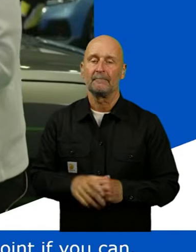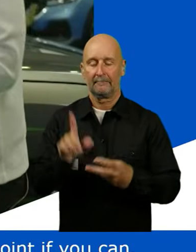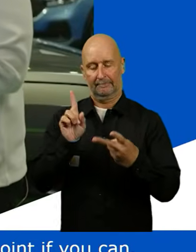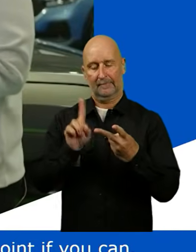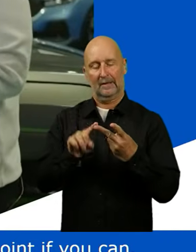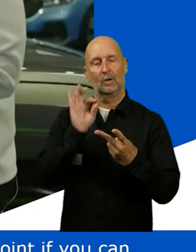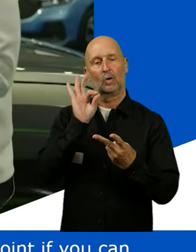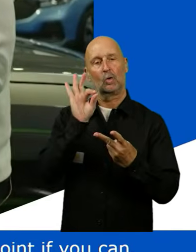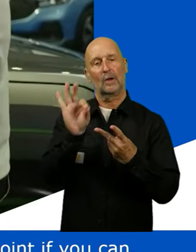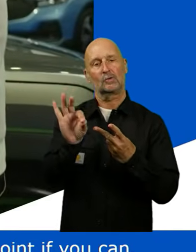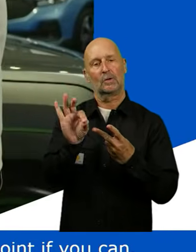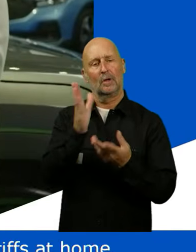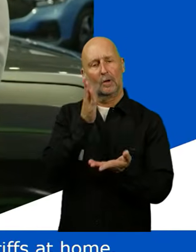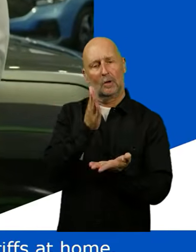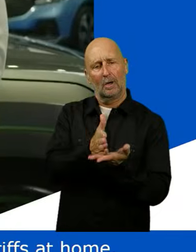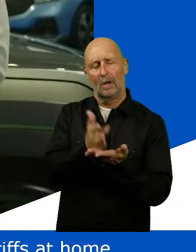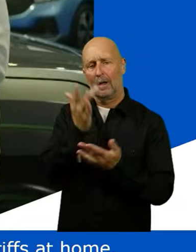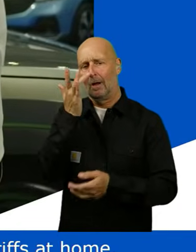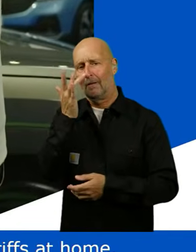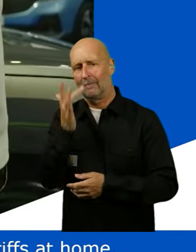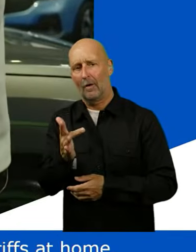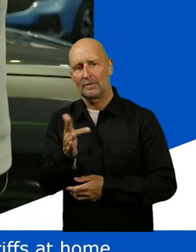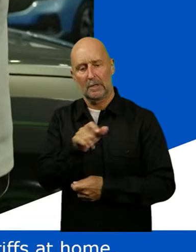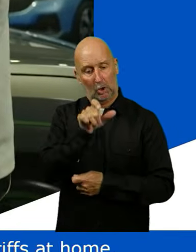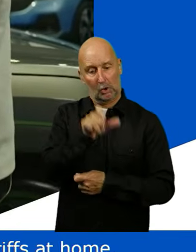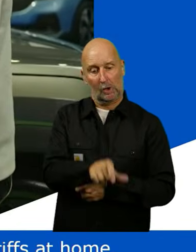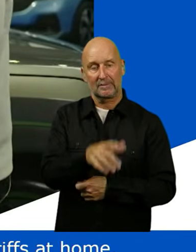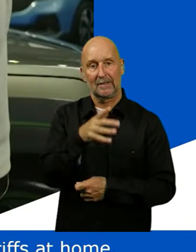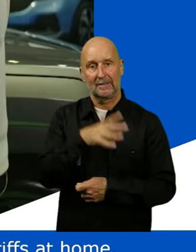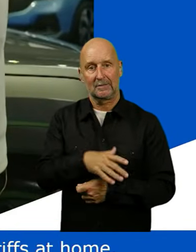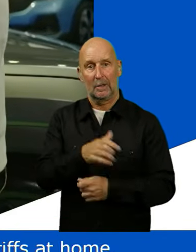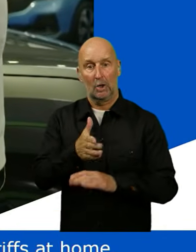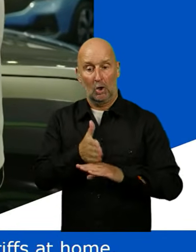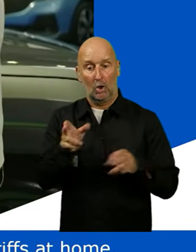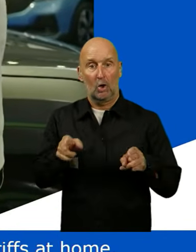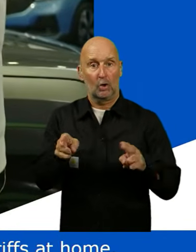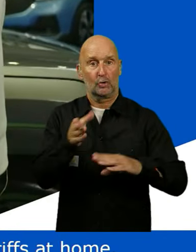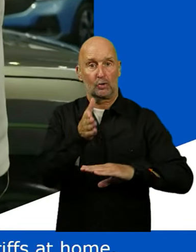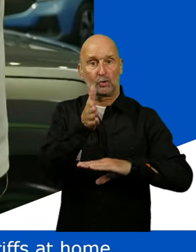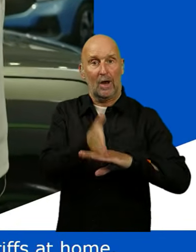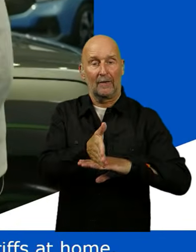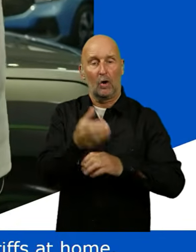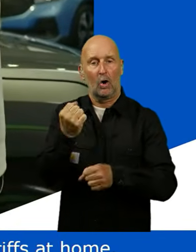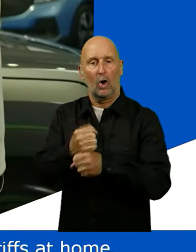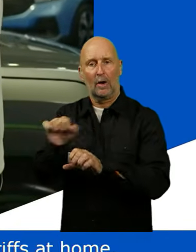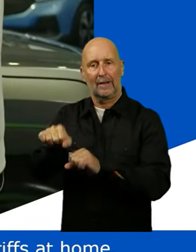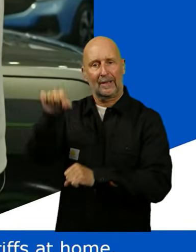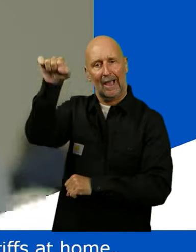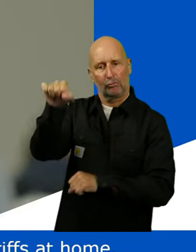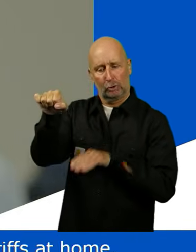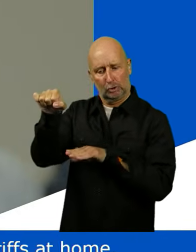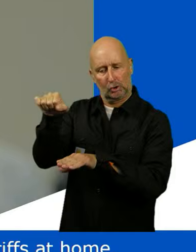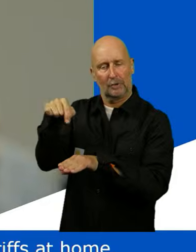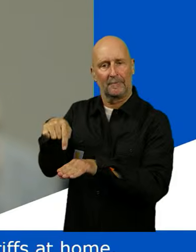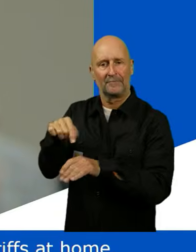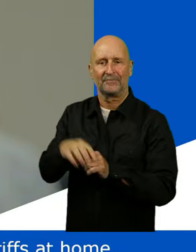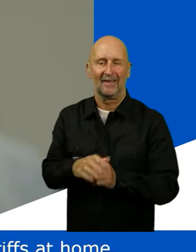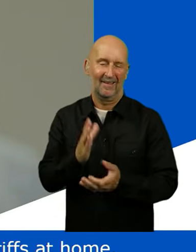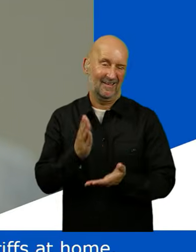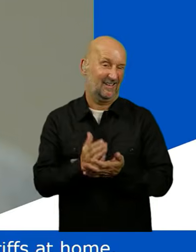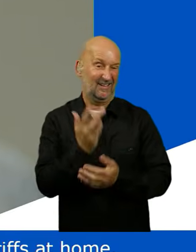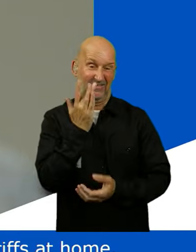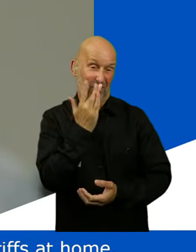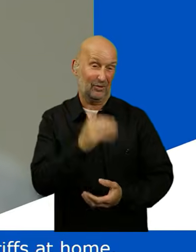ask quickly there, true or false, does a customer need a driveway or a garage to get an EV? So that's another